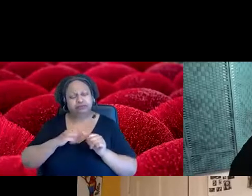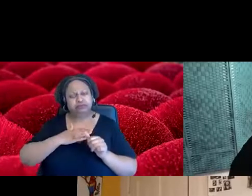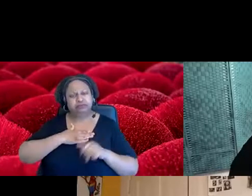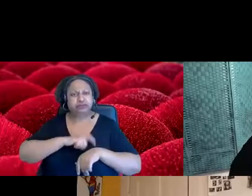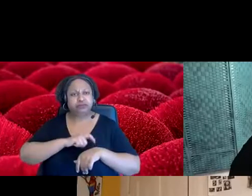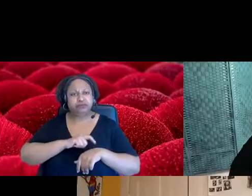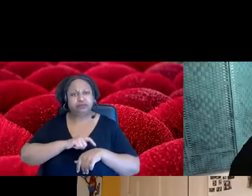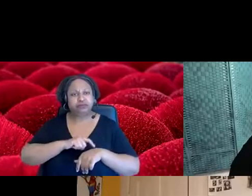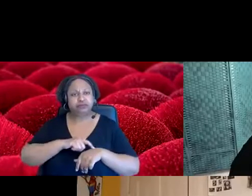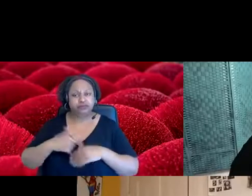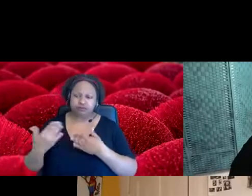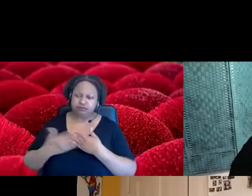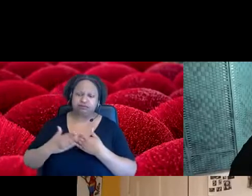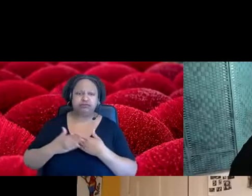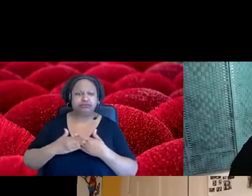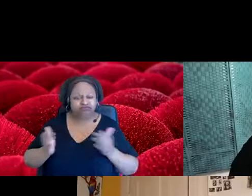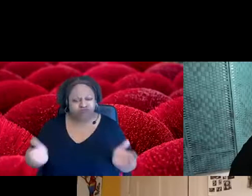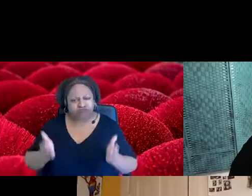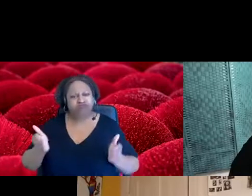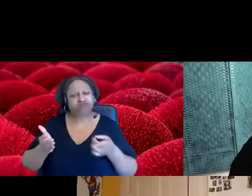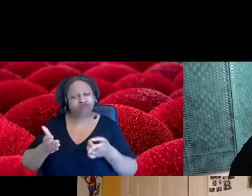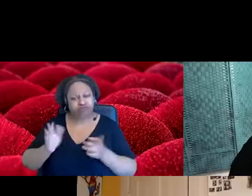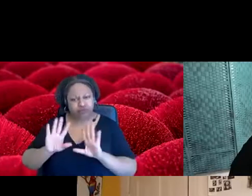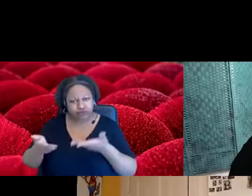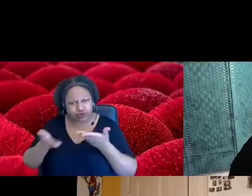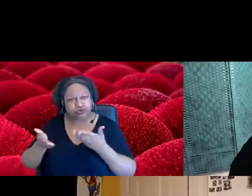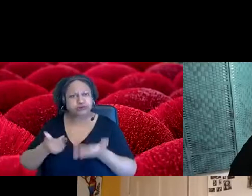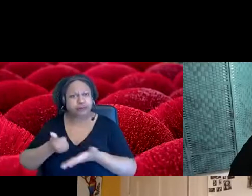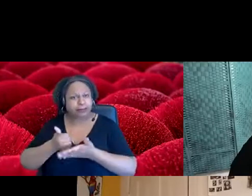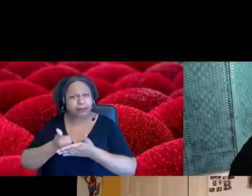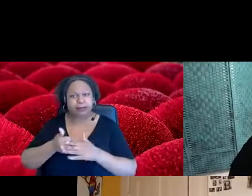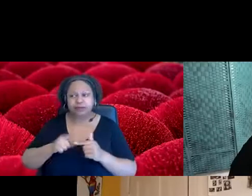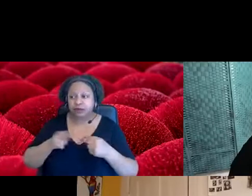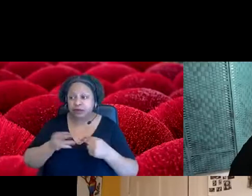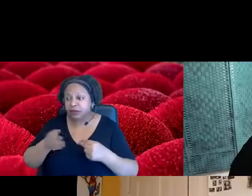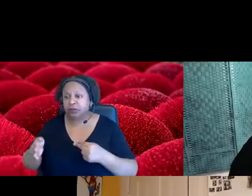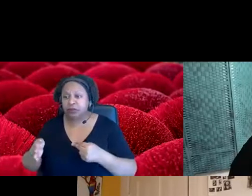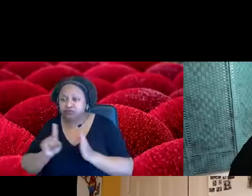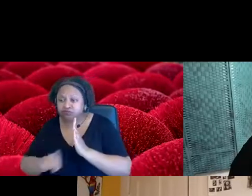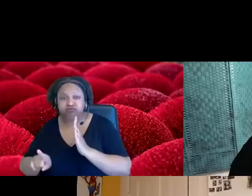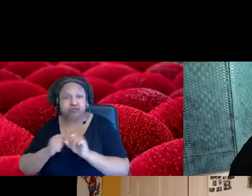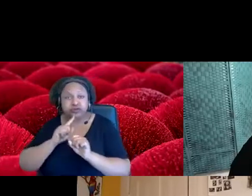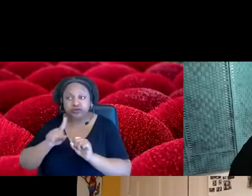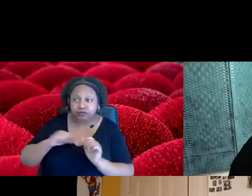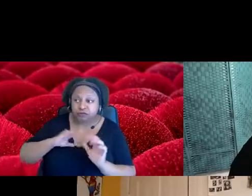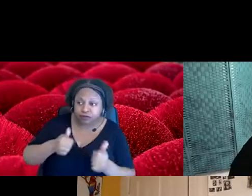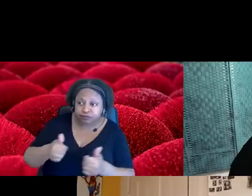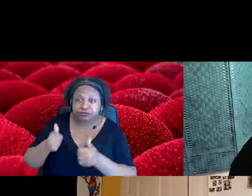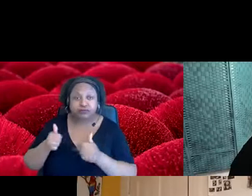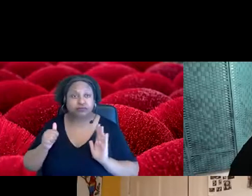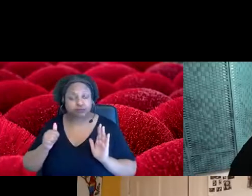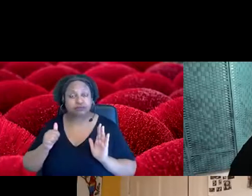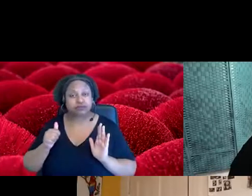of like, even to go to the neighbor saying, do you think done today? This type of service, coupled with the